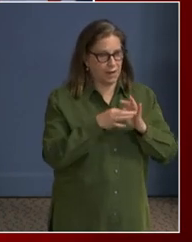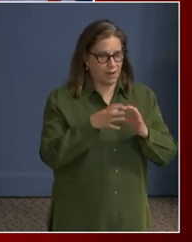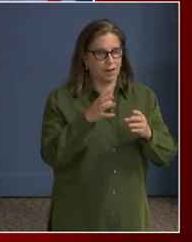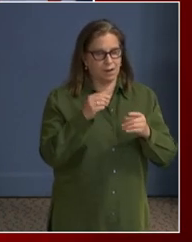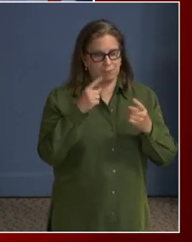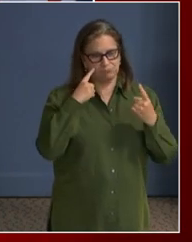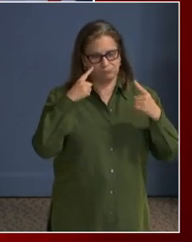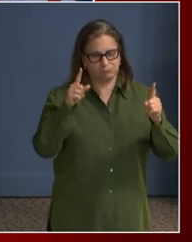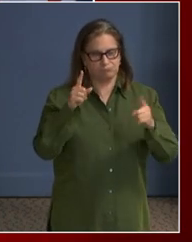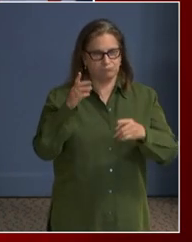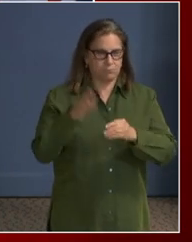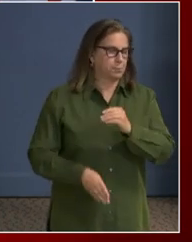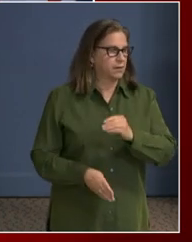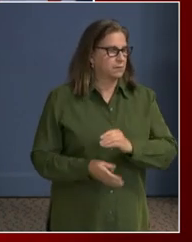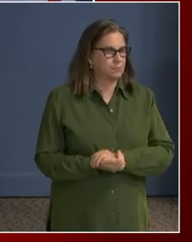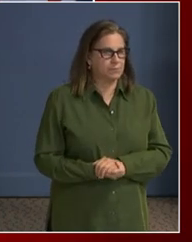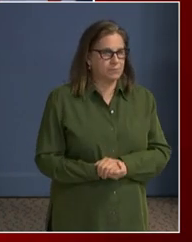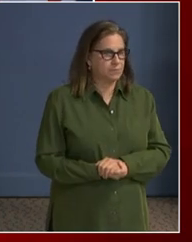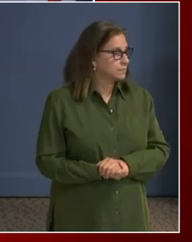Any other questions?